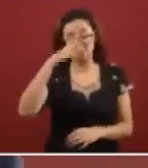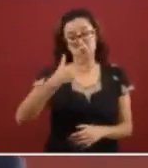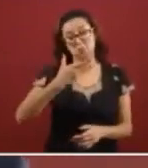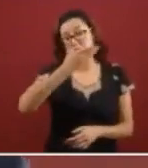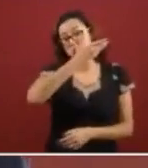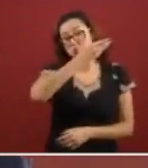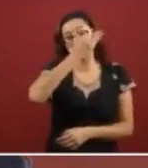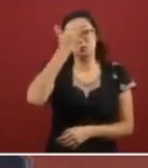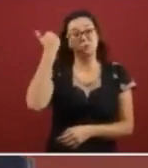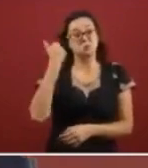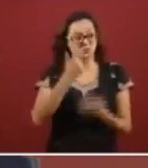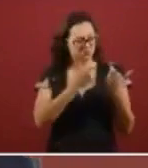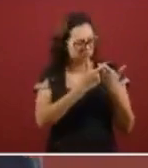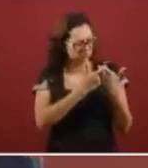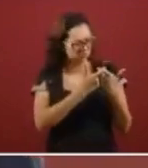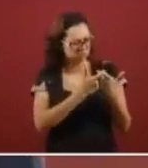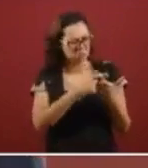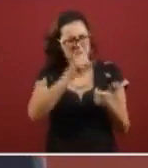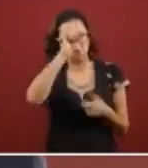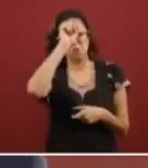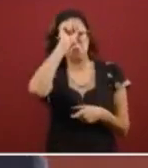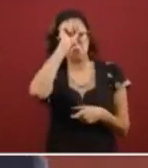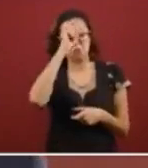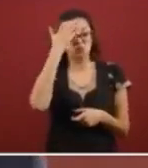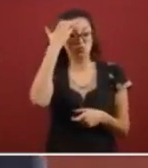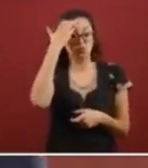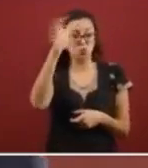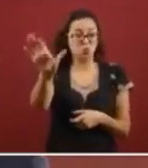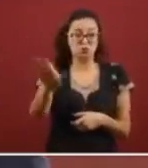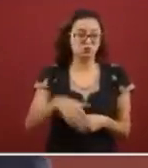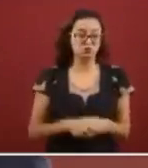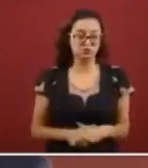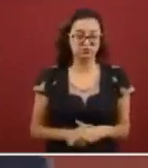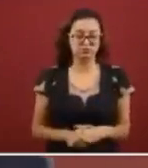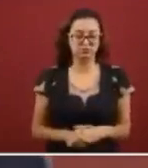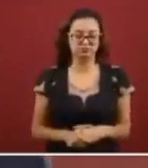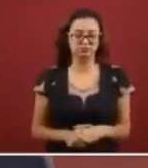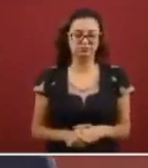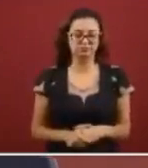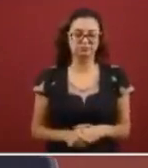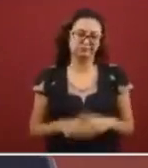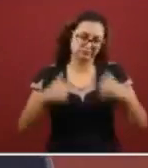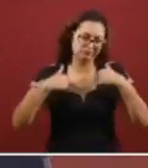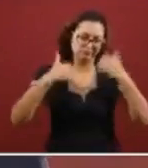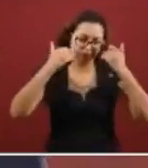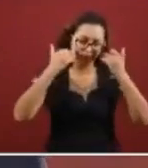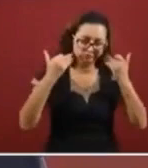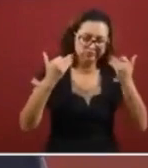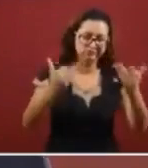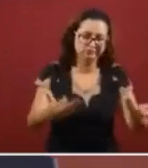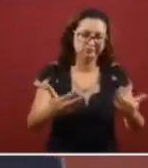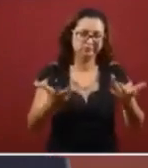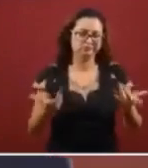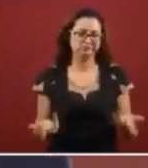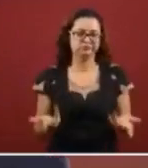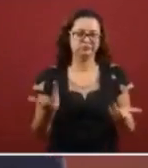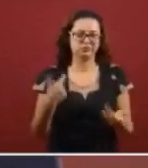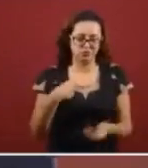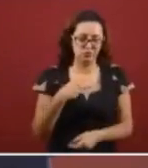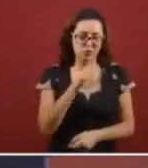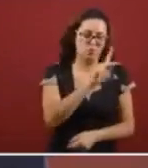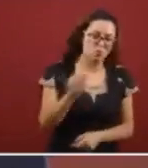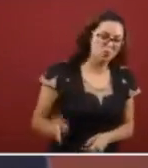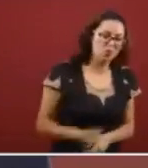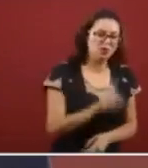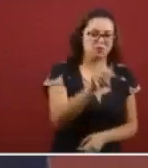even know that they even had this fund. Esto me consta. This I know for a fact, because